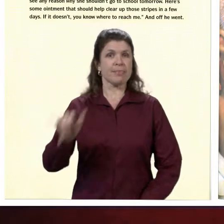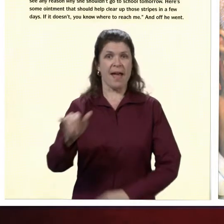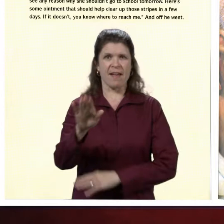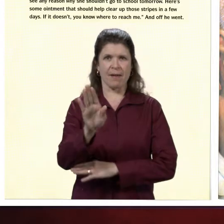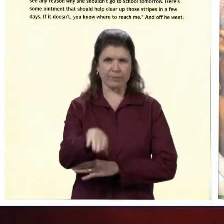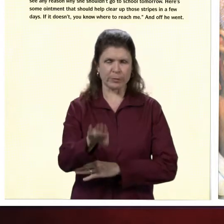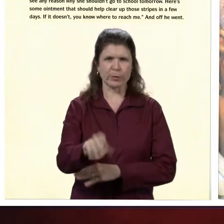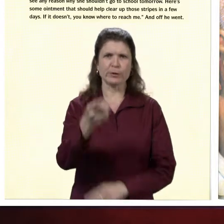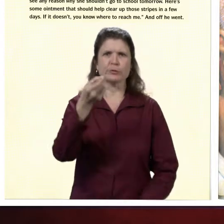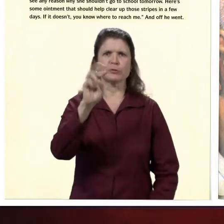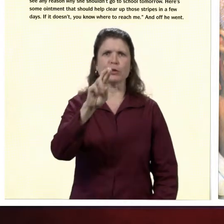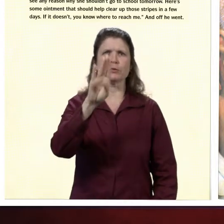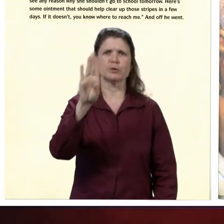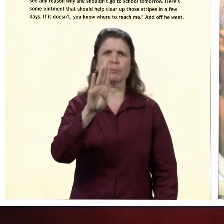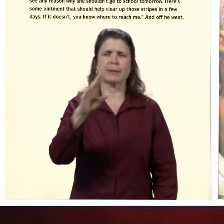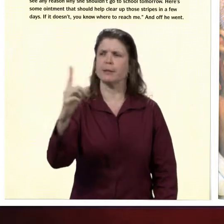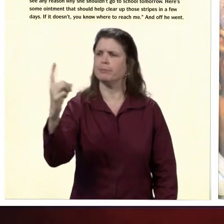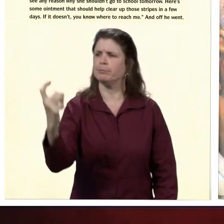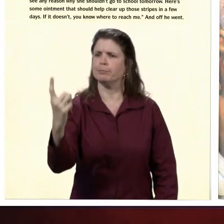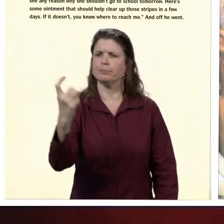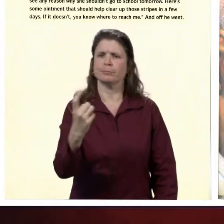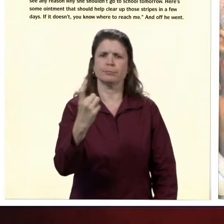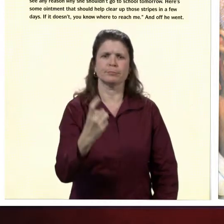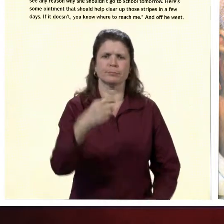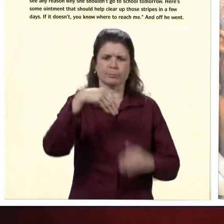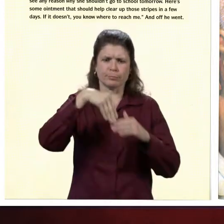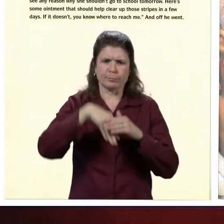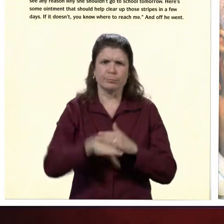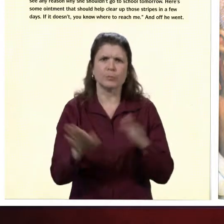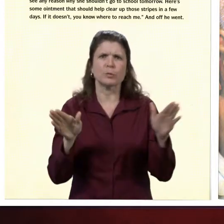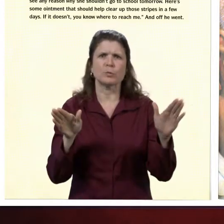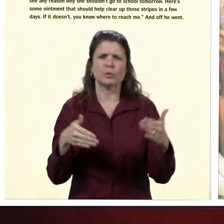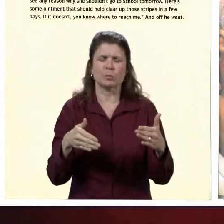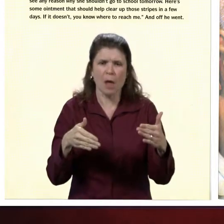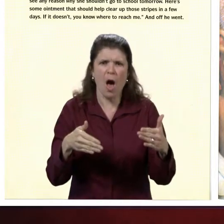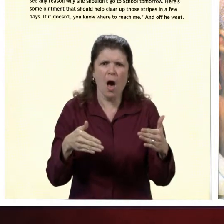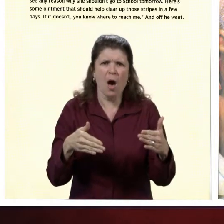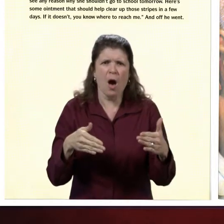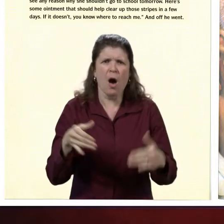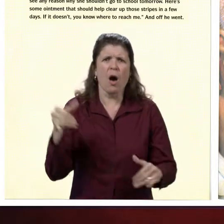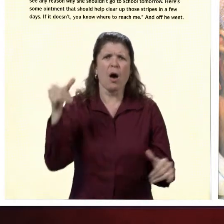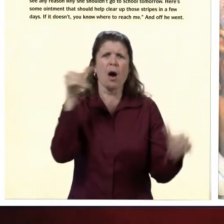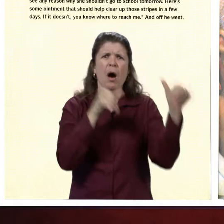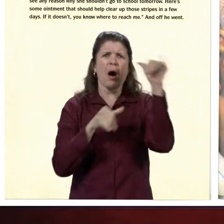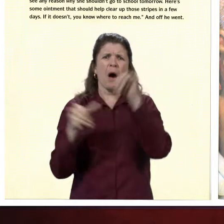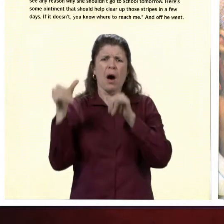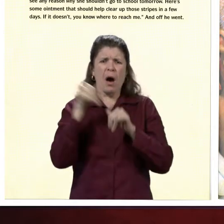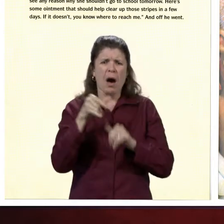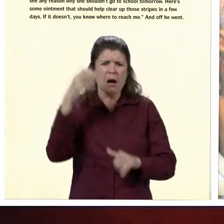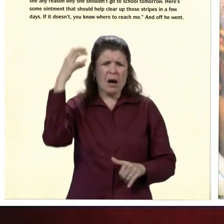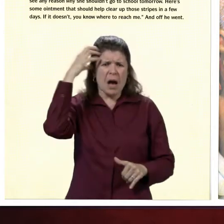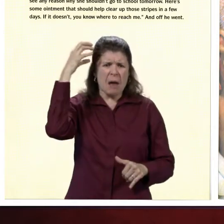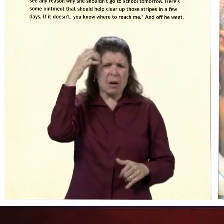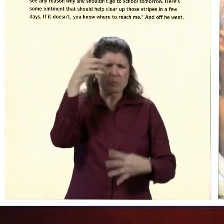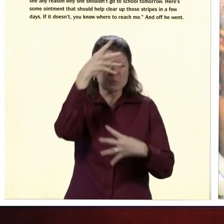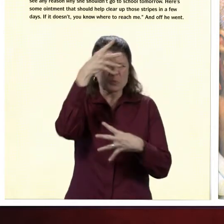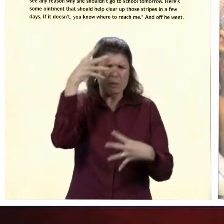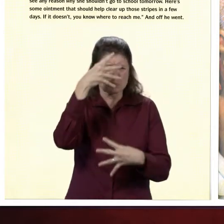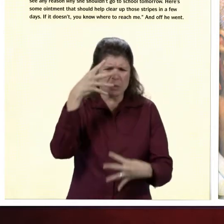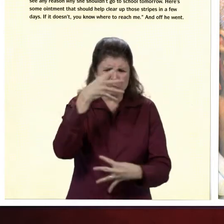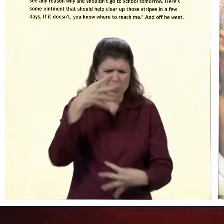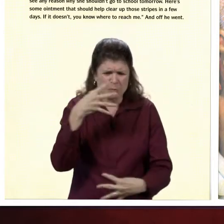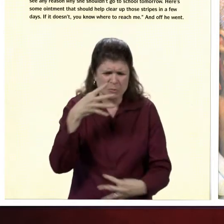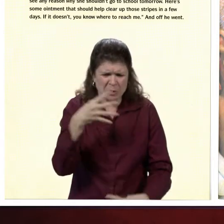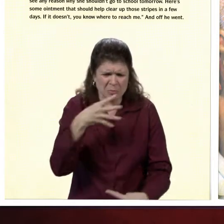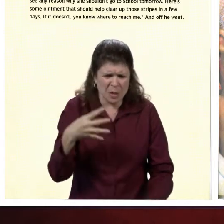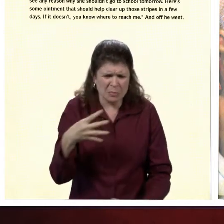That afternoon, Dr. Bumble came to examine Camilla. "Most extraordinary!" he exclaimed. "I've